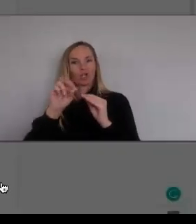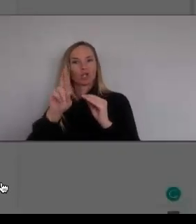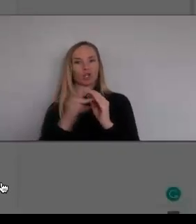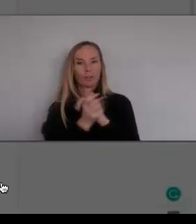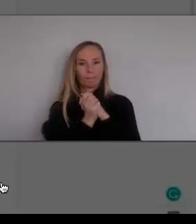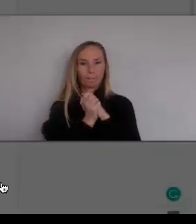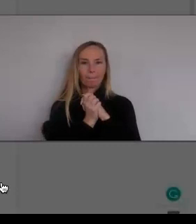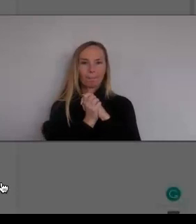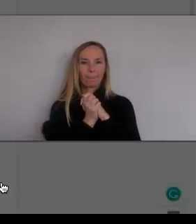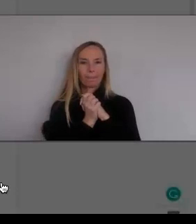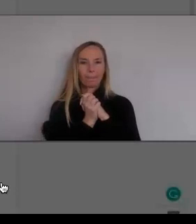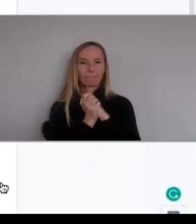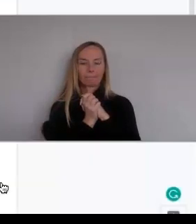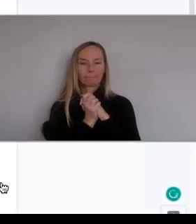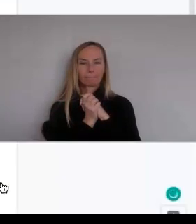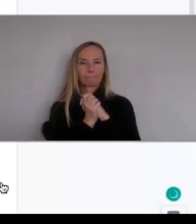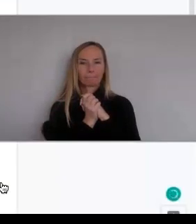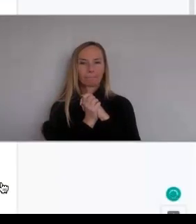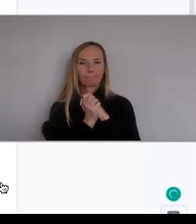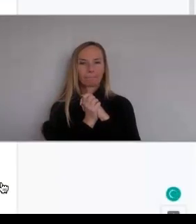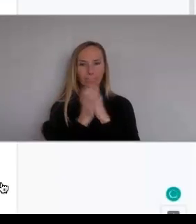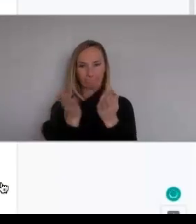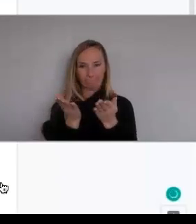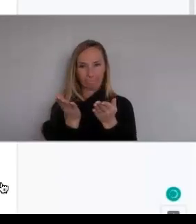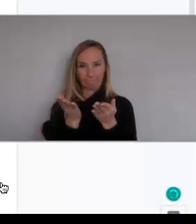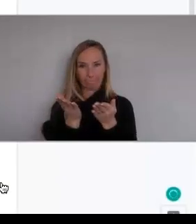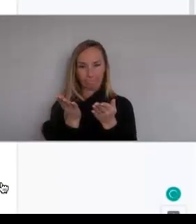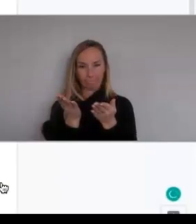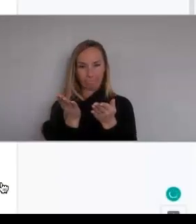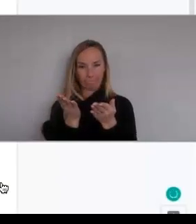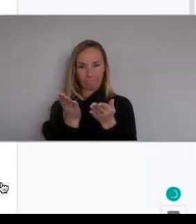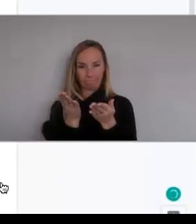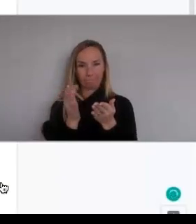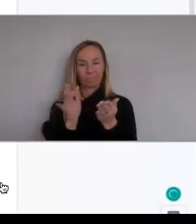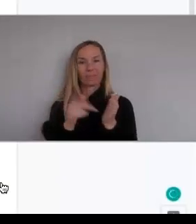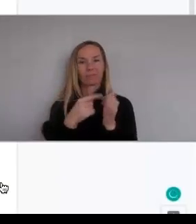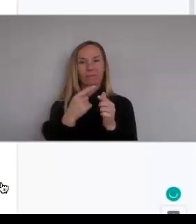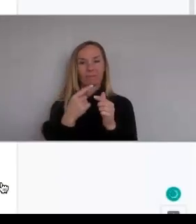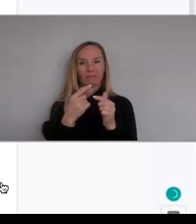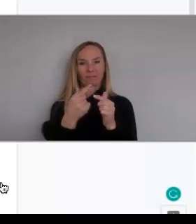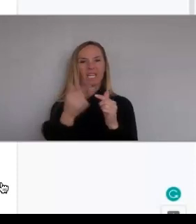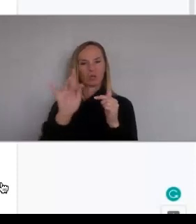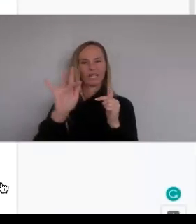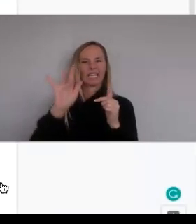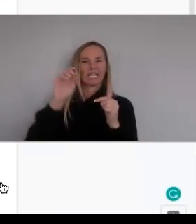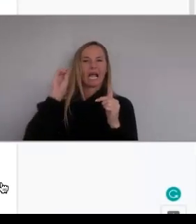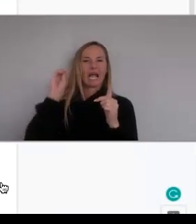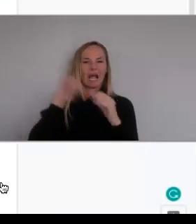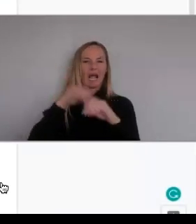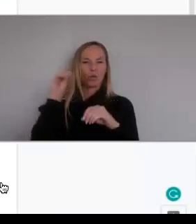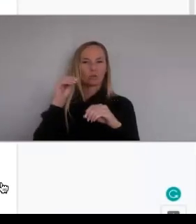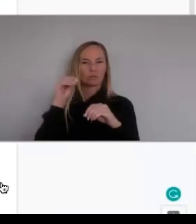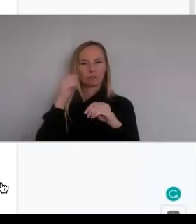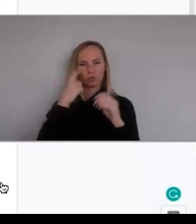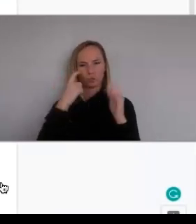Page numbers. Let's see. There. And then just double click out of it. But you'll notice it's